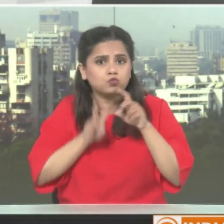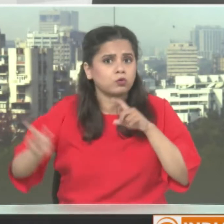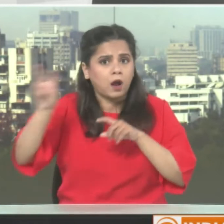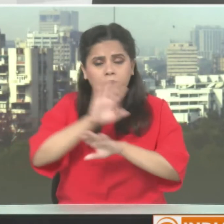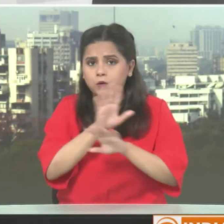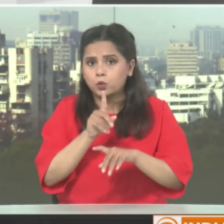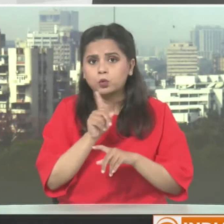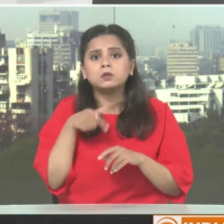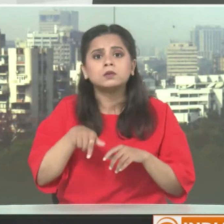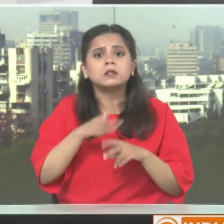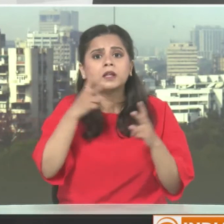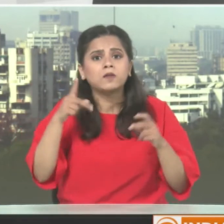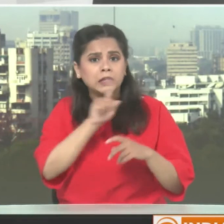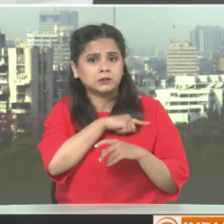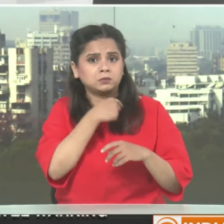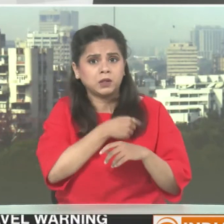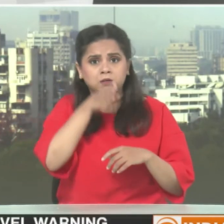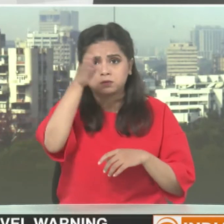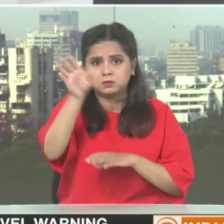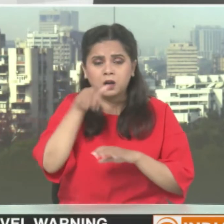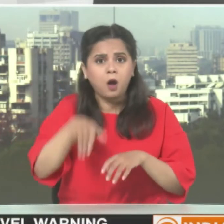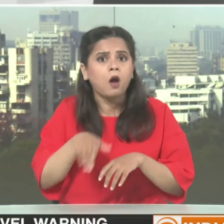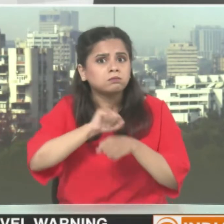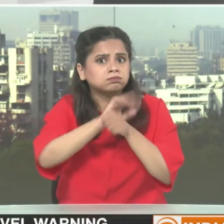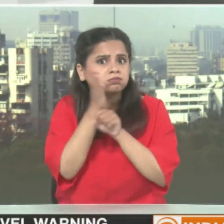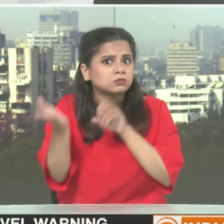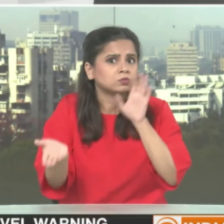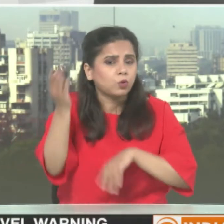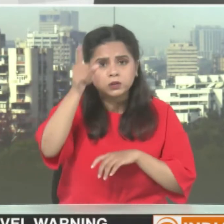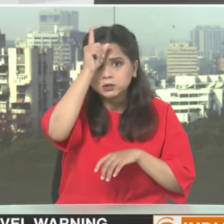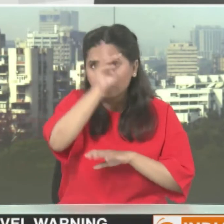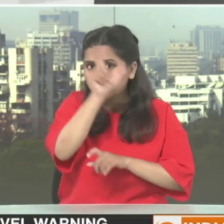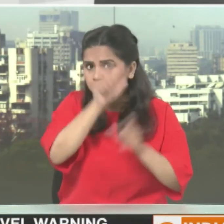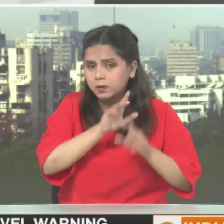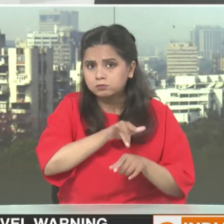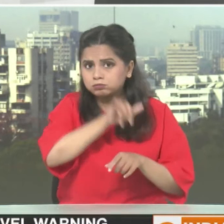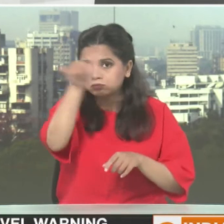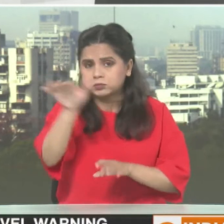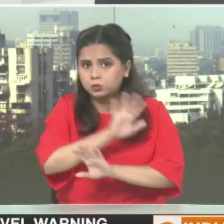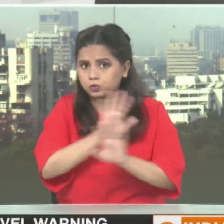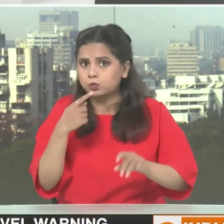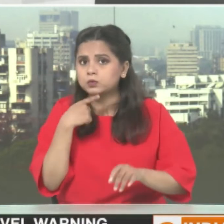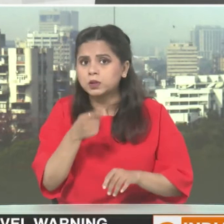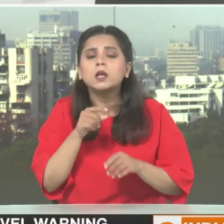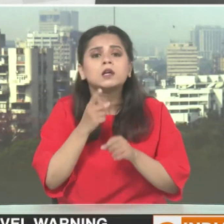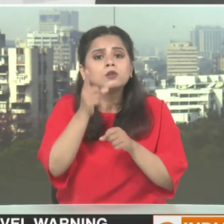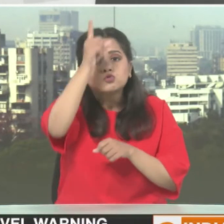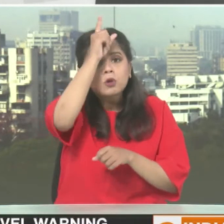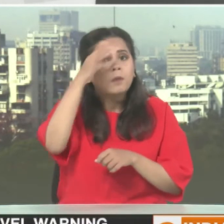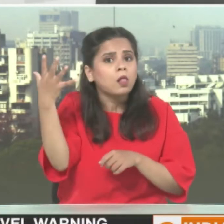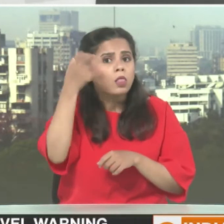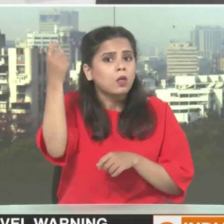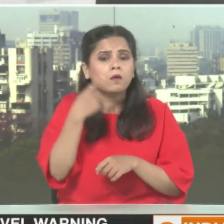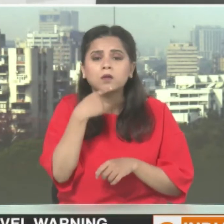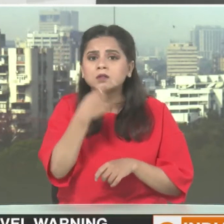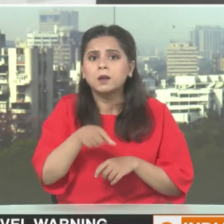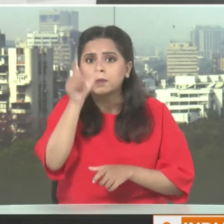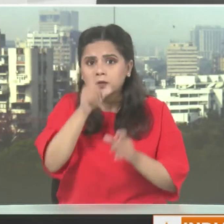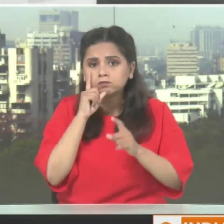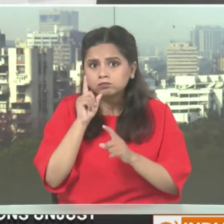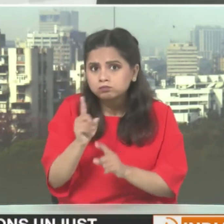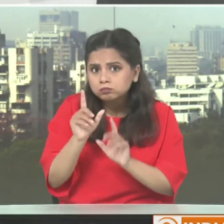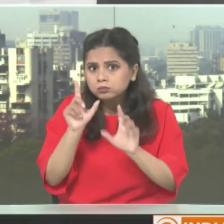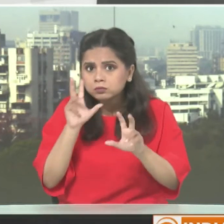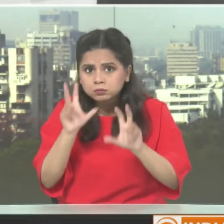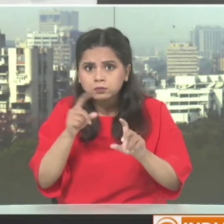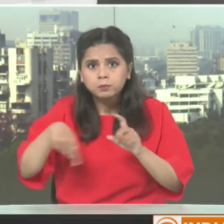travel in the parts of Spain due to surge in the virus cases. The German authorities warn against non-essential travel to